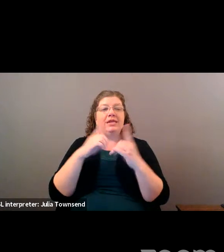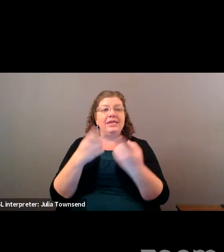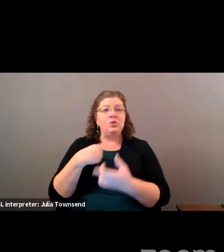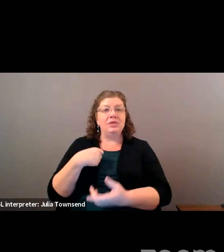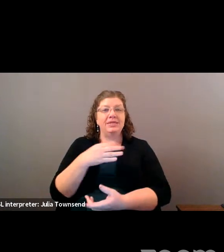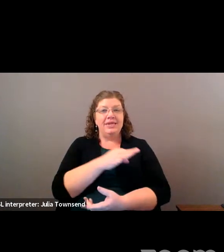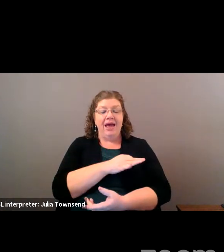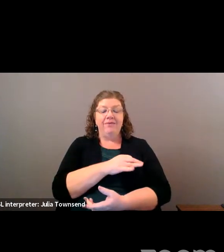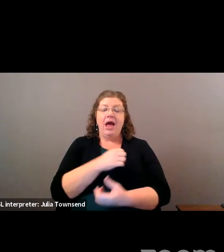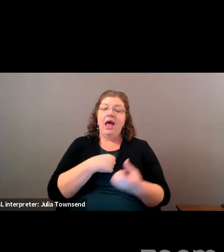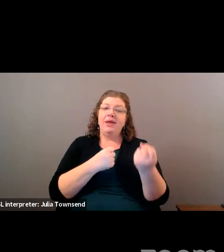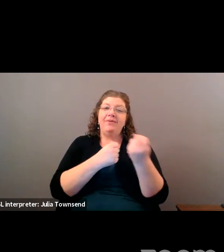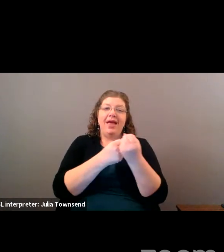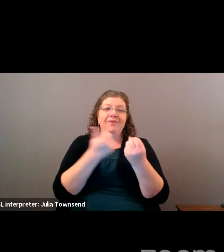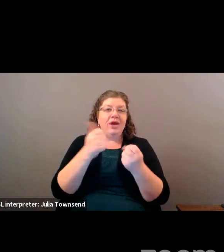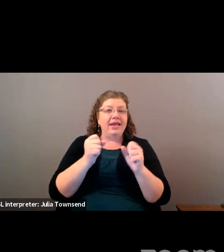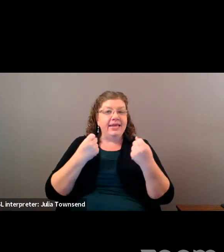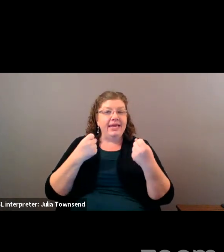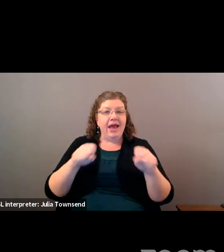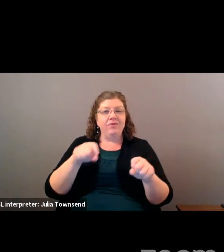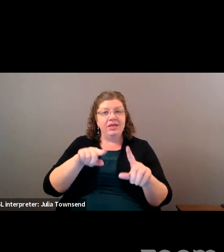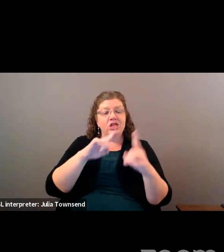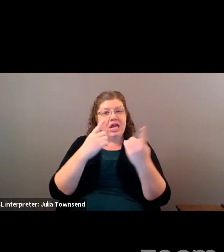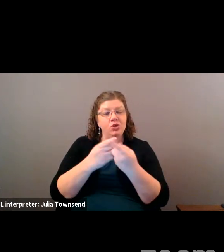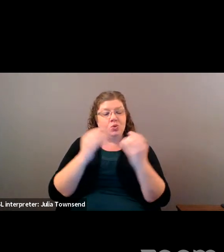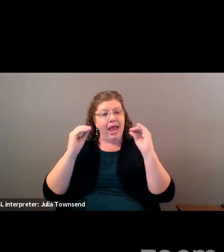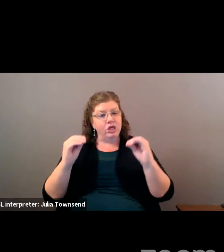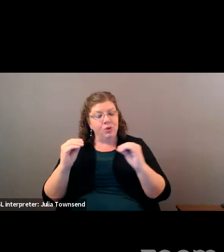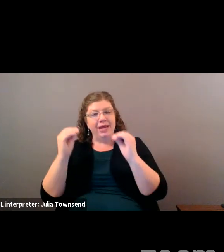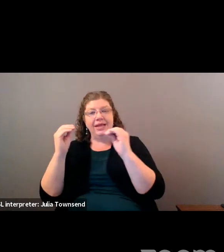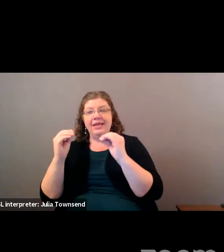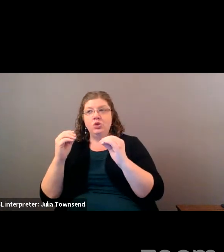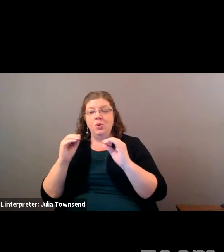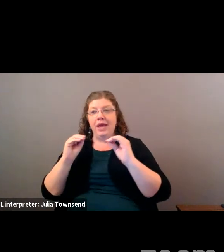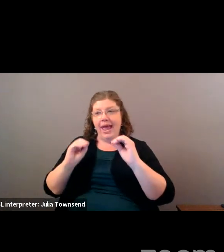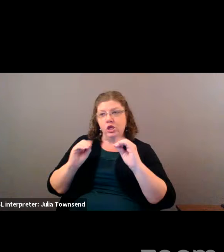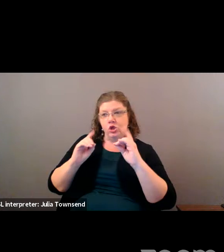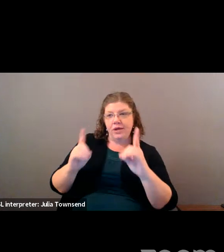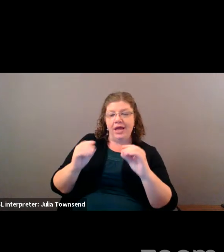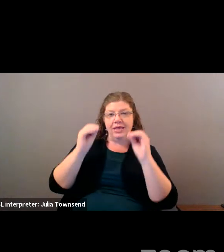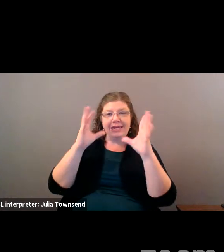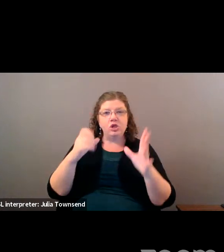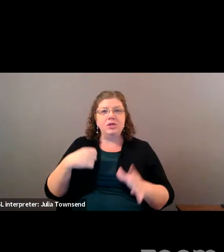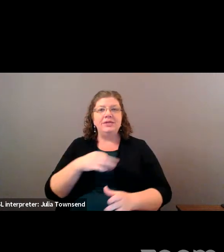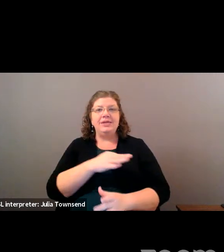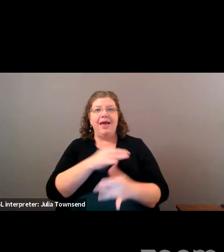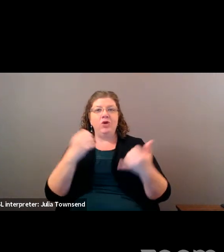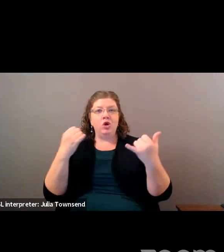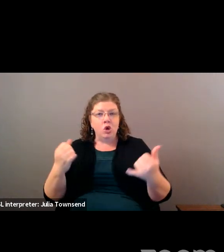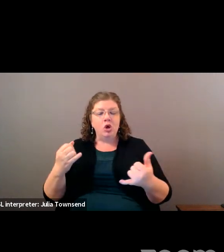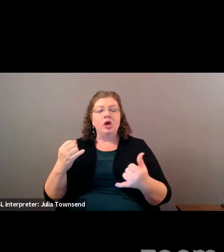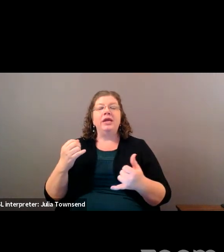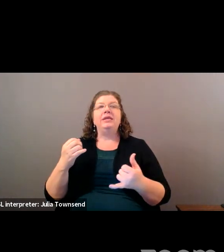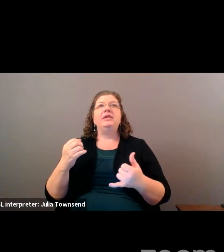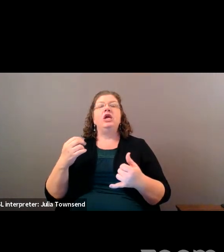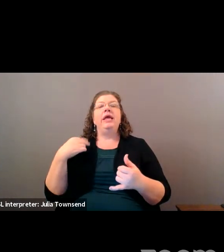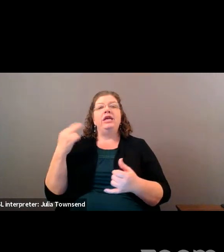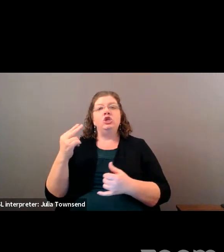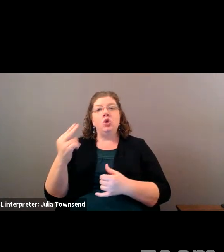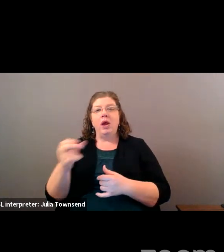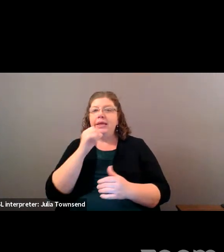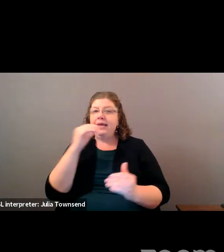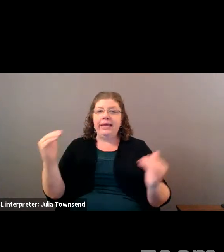any efforts by this district to educate their teachers and all staff members as to current and historical inequities, our personal